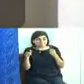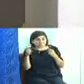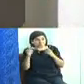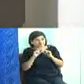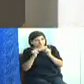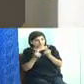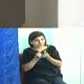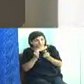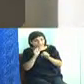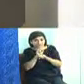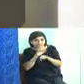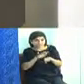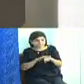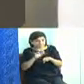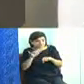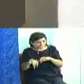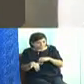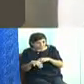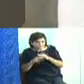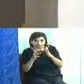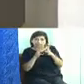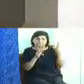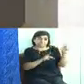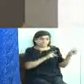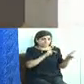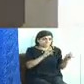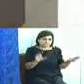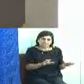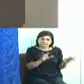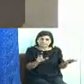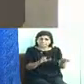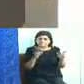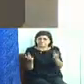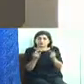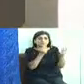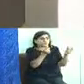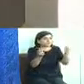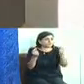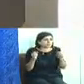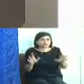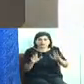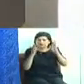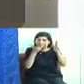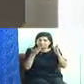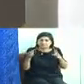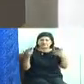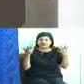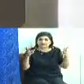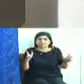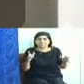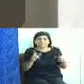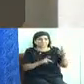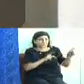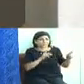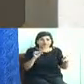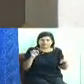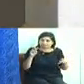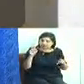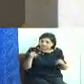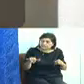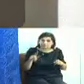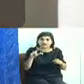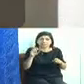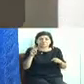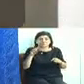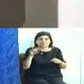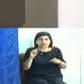that. So there's lots of people who are doing all kinds of wonderful things already. And then, of course, you've got folks like Tony and Lewis and